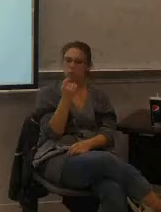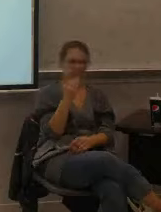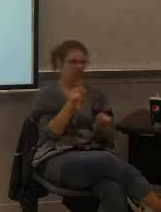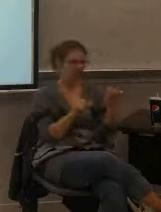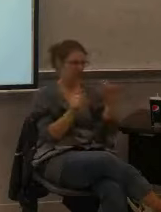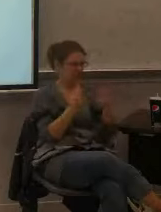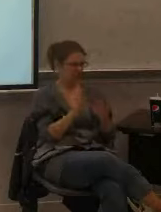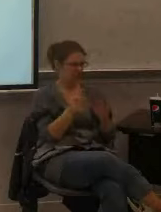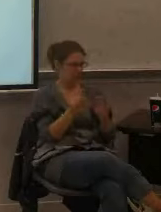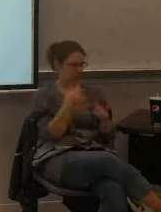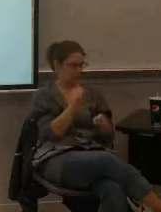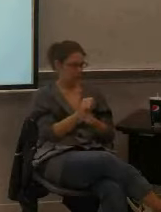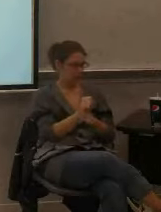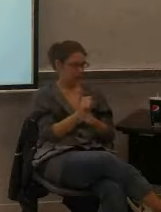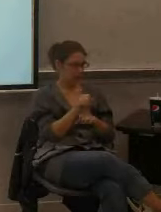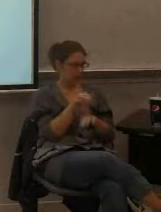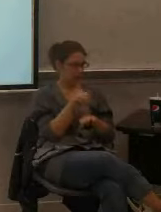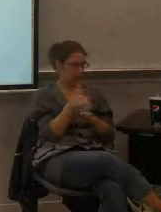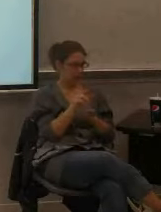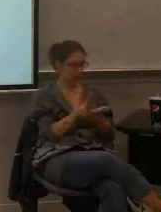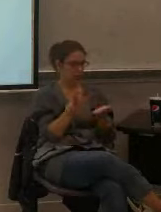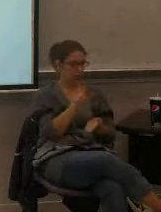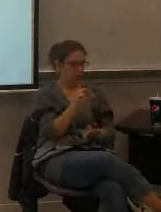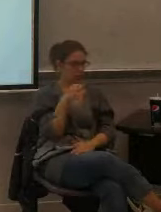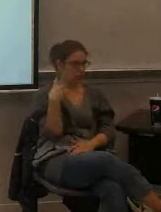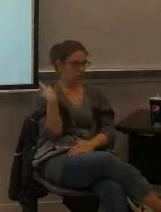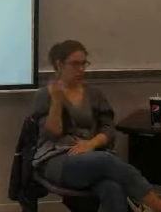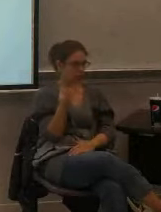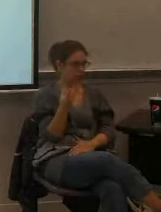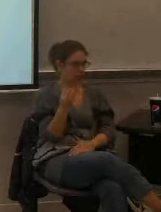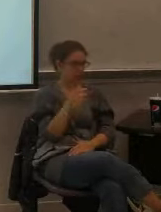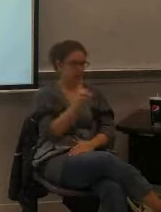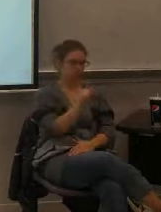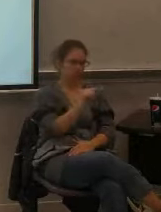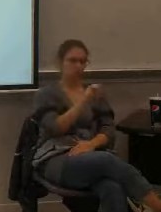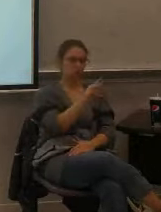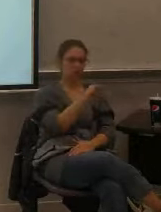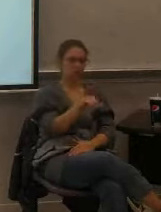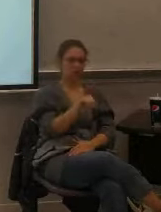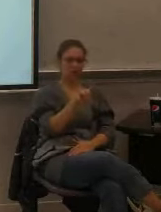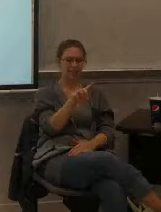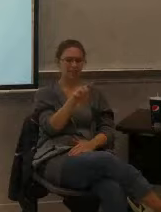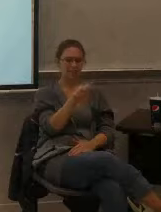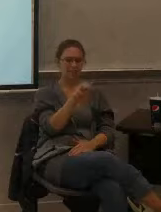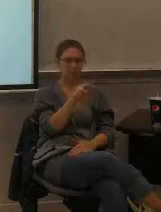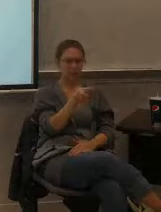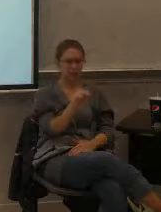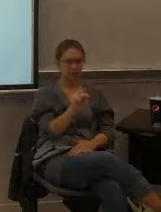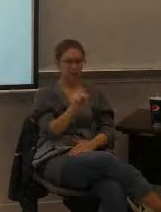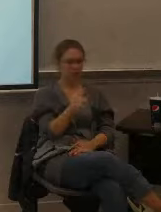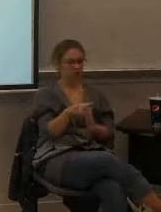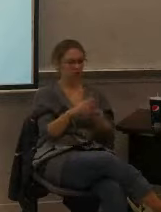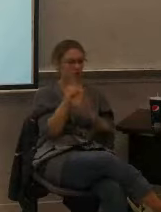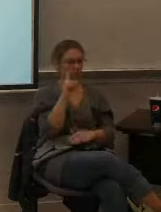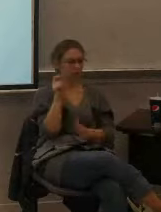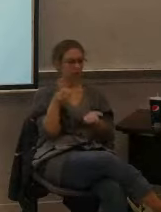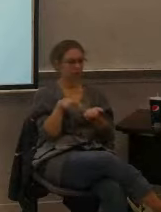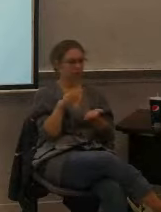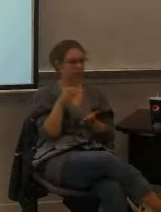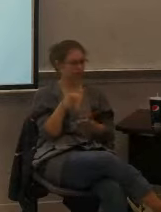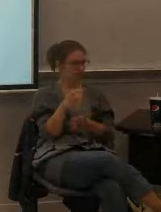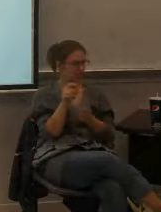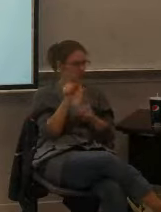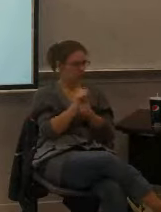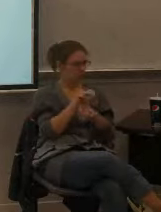scientists that was working at the University of Washington, Tommy Edmondson, started to recognize, he was working on zooplankton,